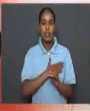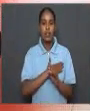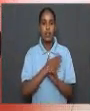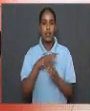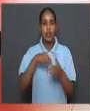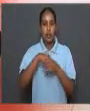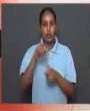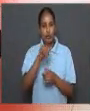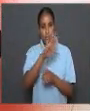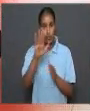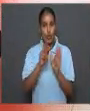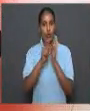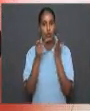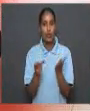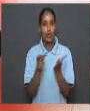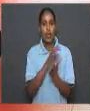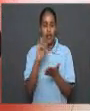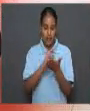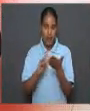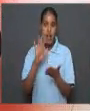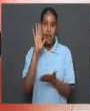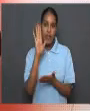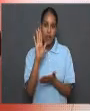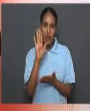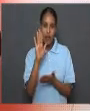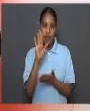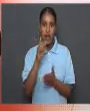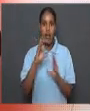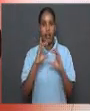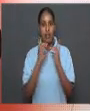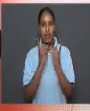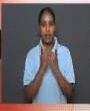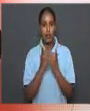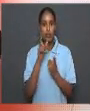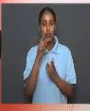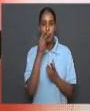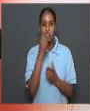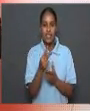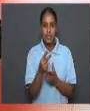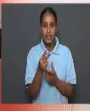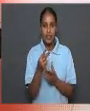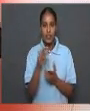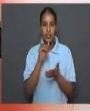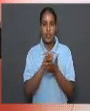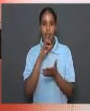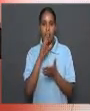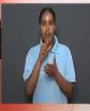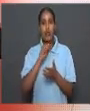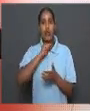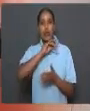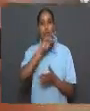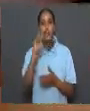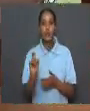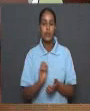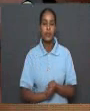get out your notebook and list 5 items that you have seen that were corroding.